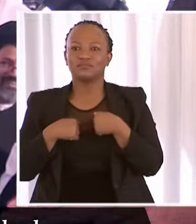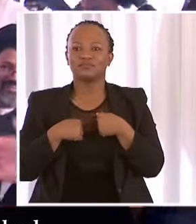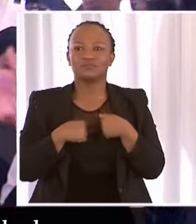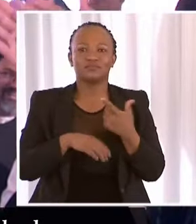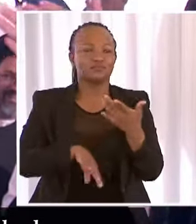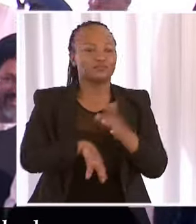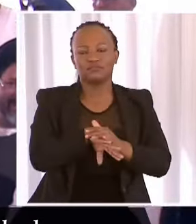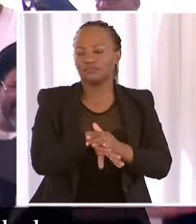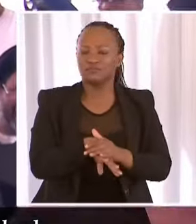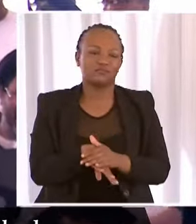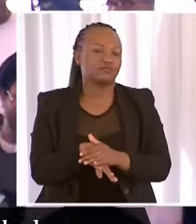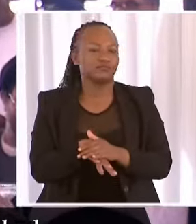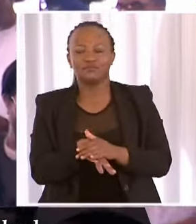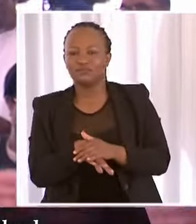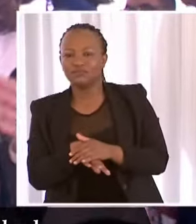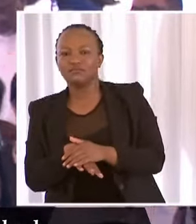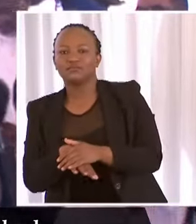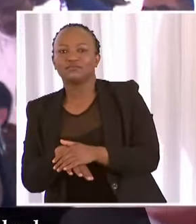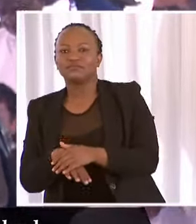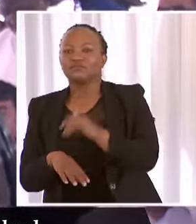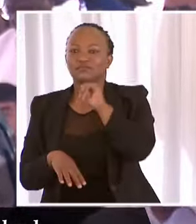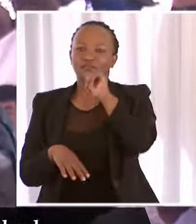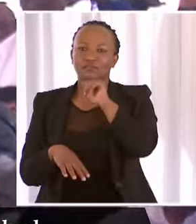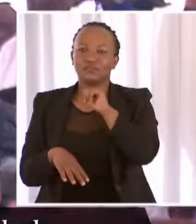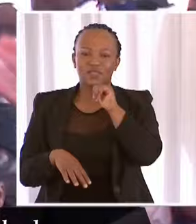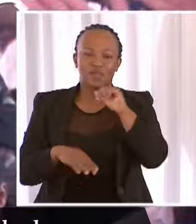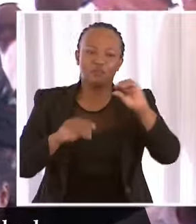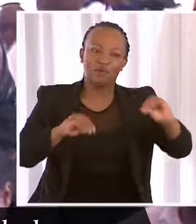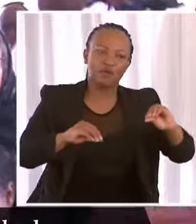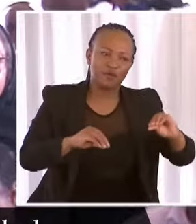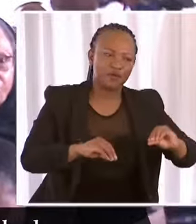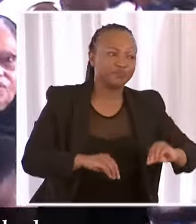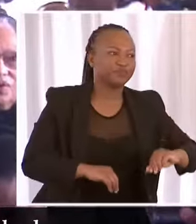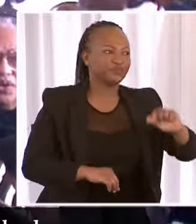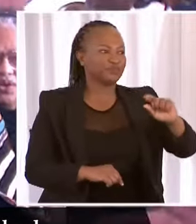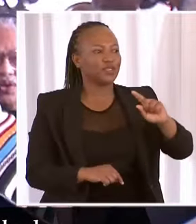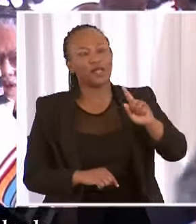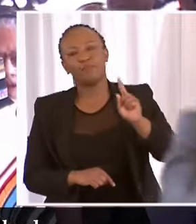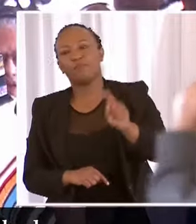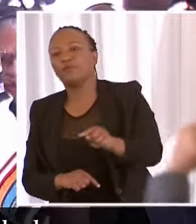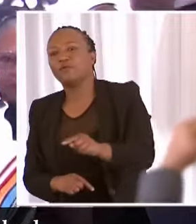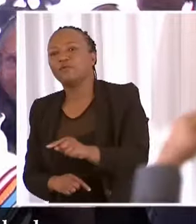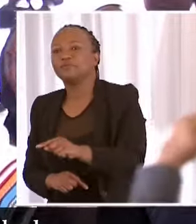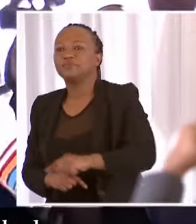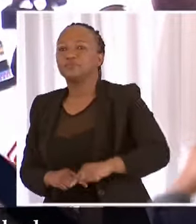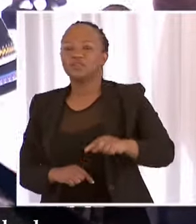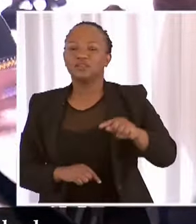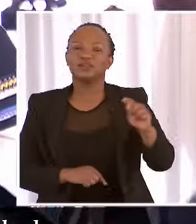La Pola, La Pola, La Pola.